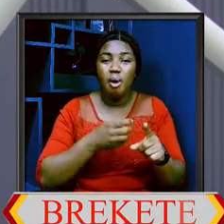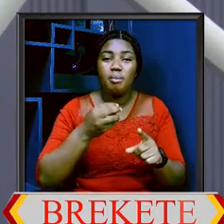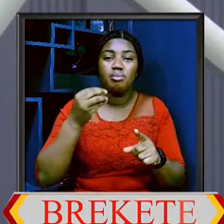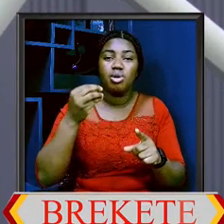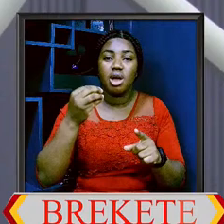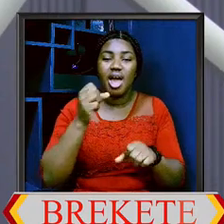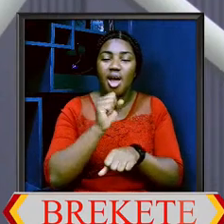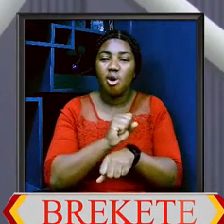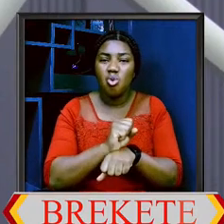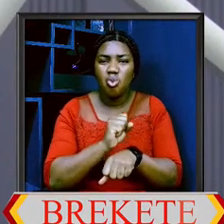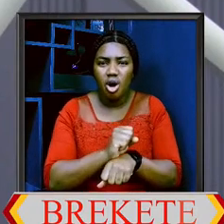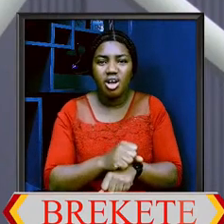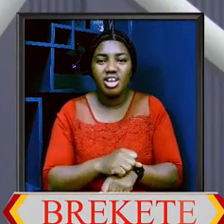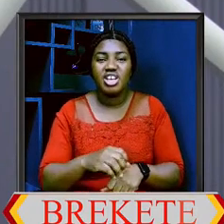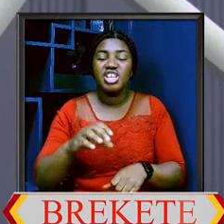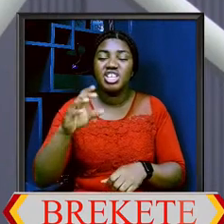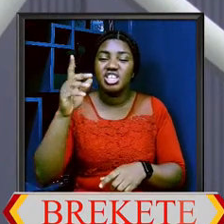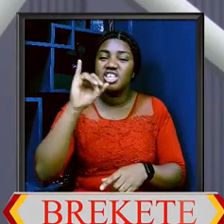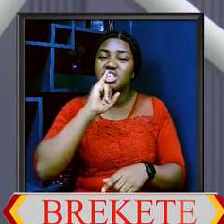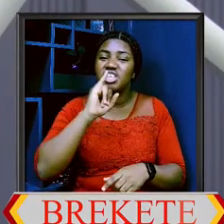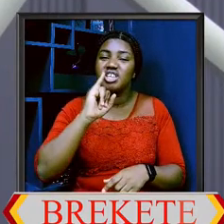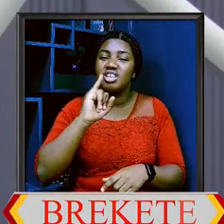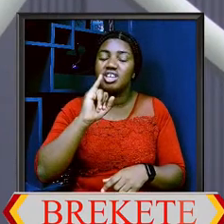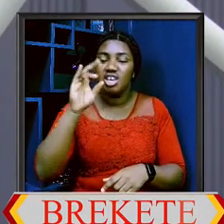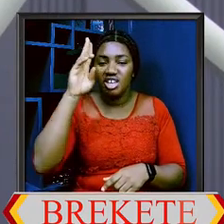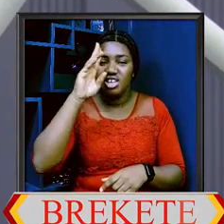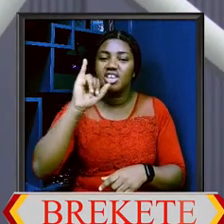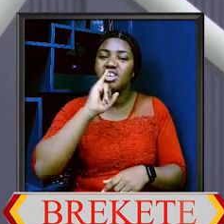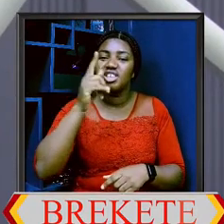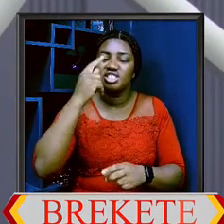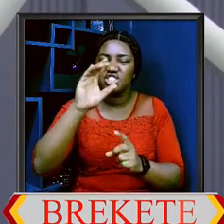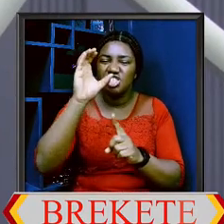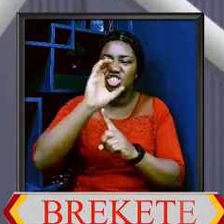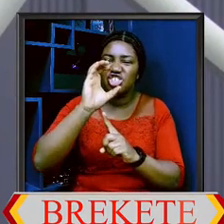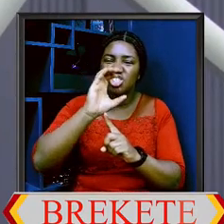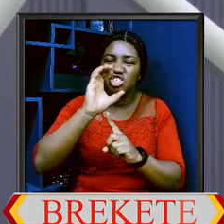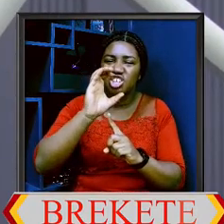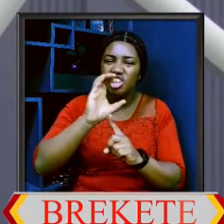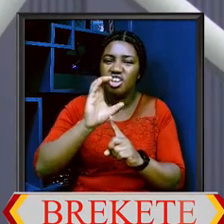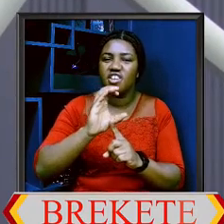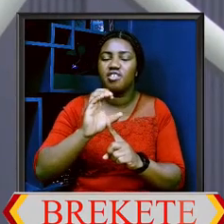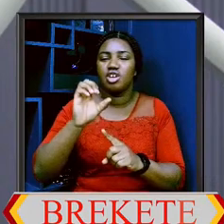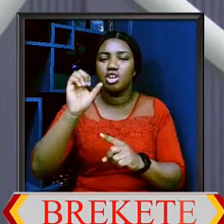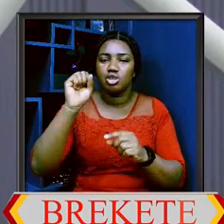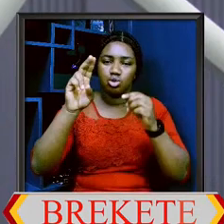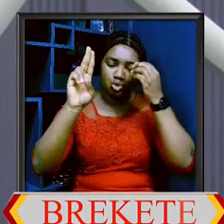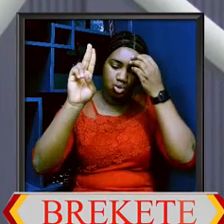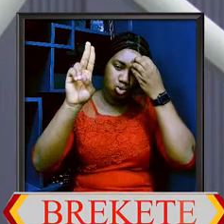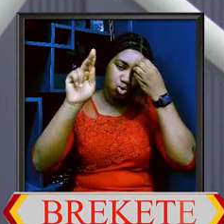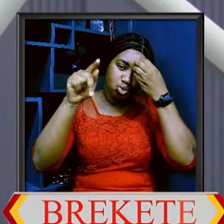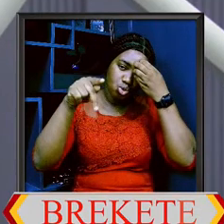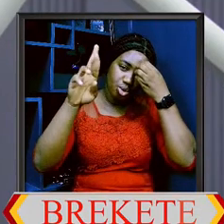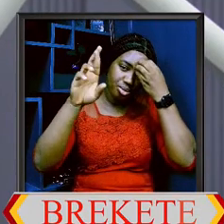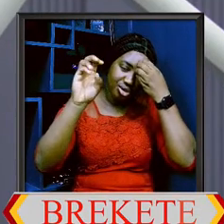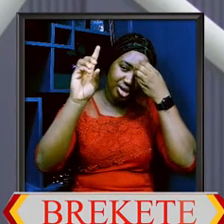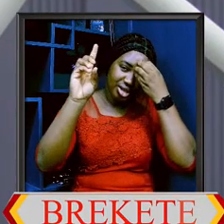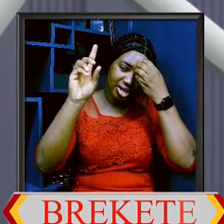CH superintendant of police now be this man and the person where did the house now ASP one small